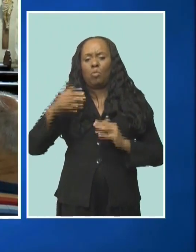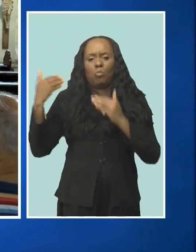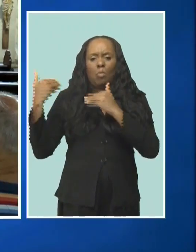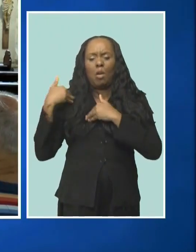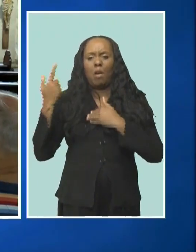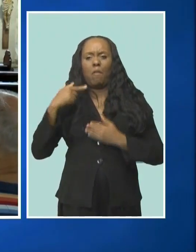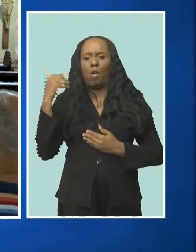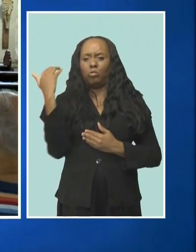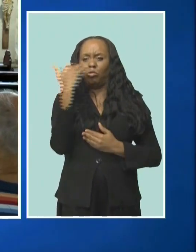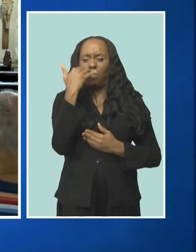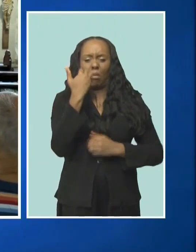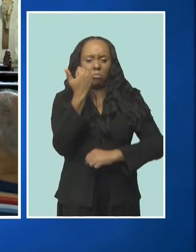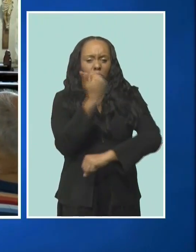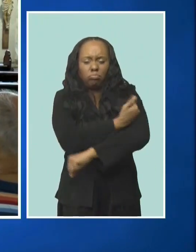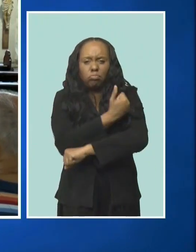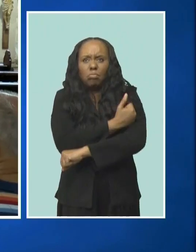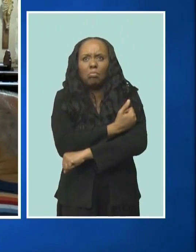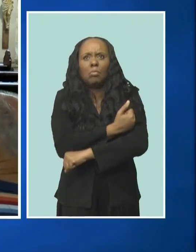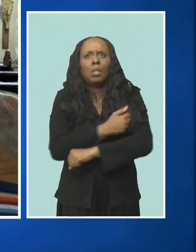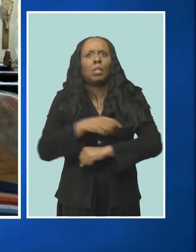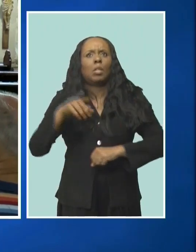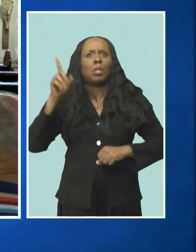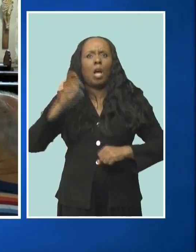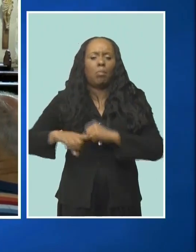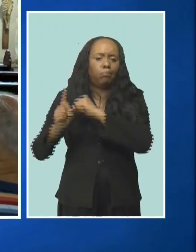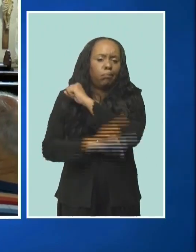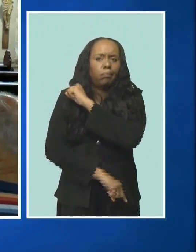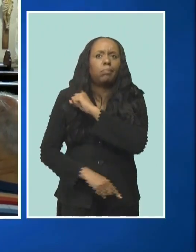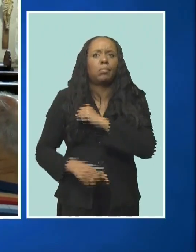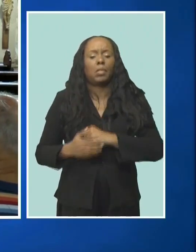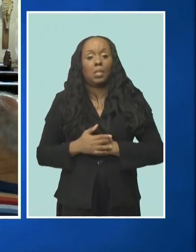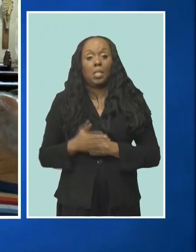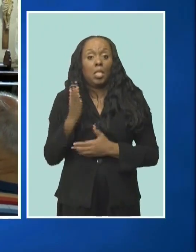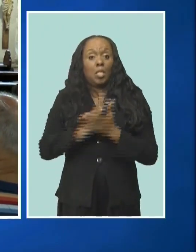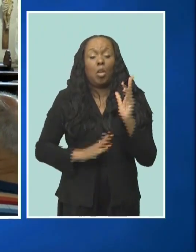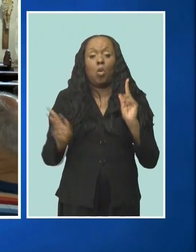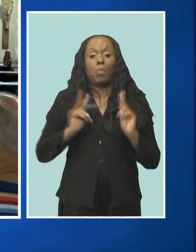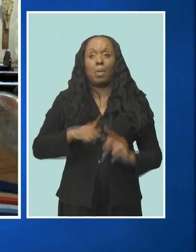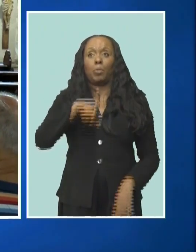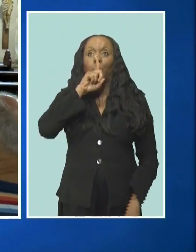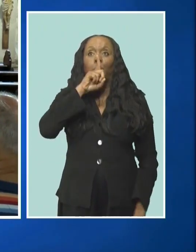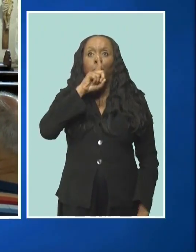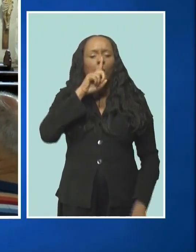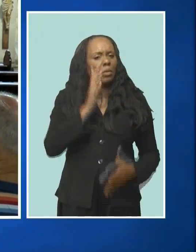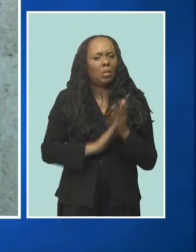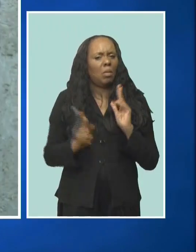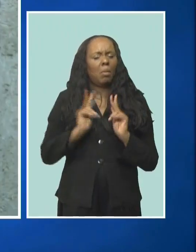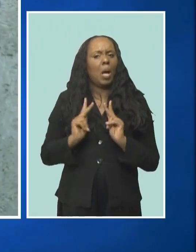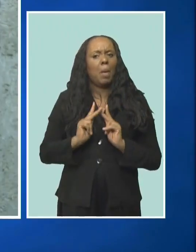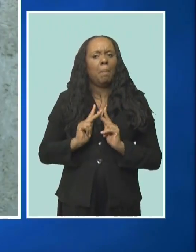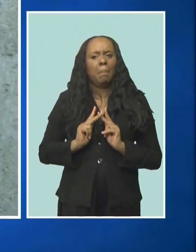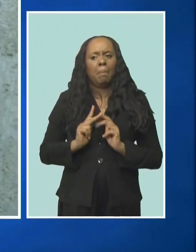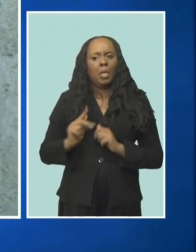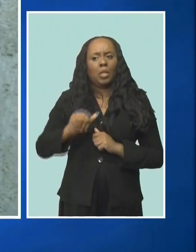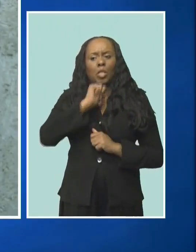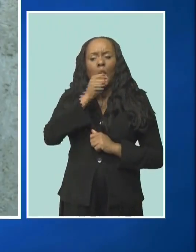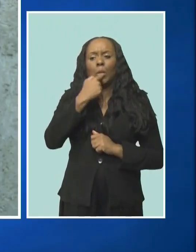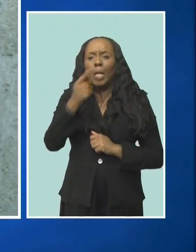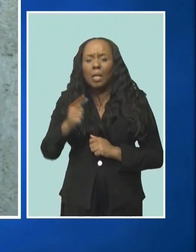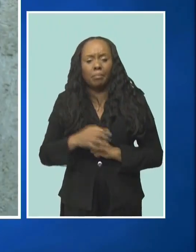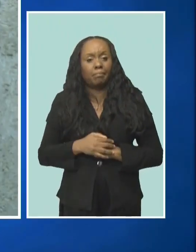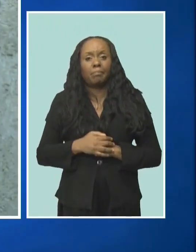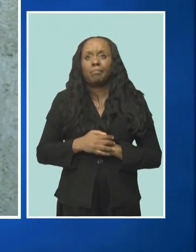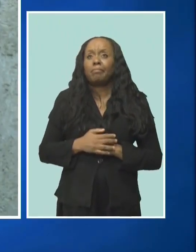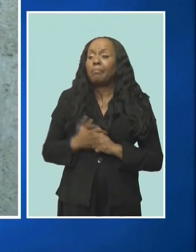fear reprisals and prefer to stay silent and refrain from making reports. So when we keep saying, if you see something,